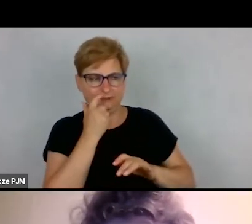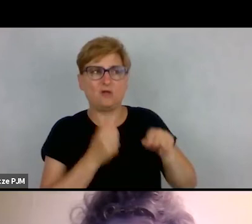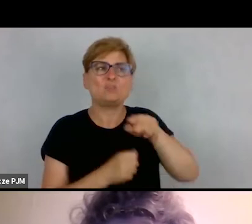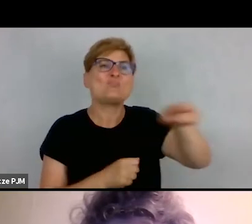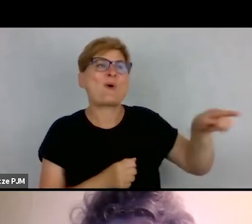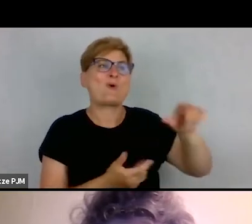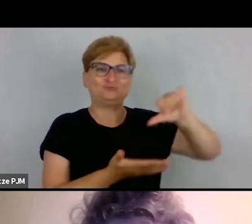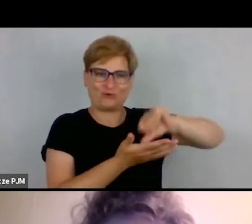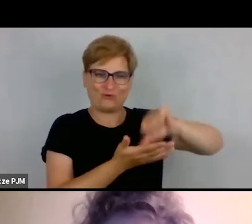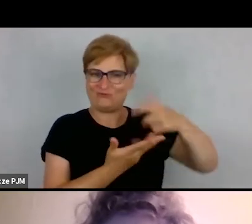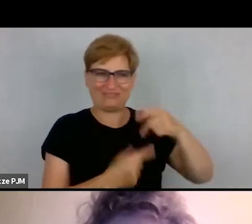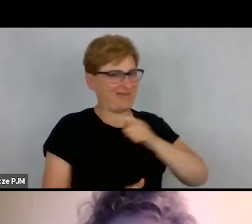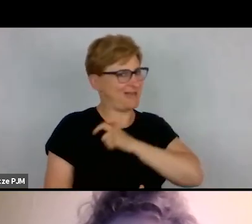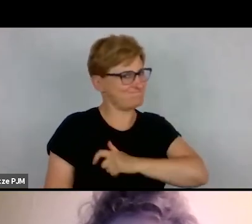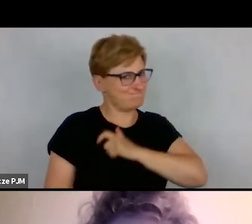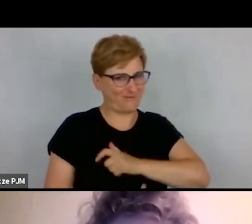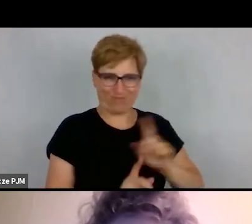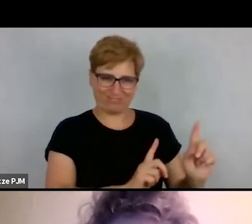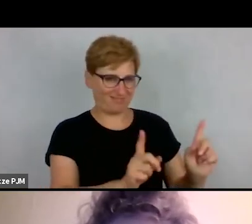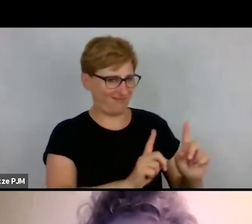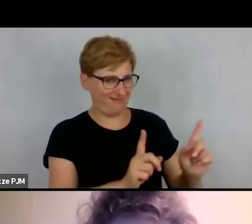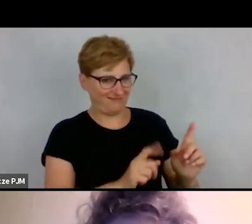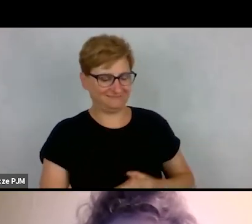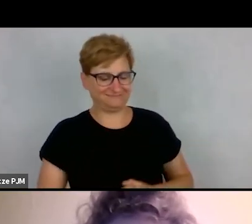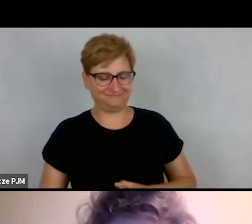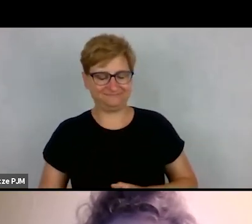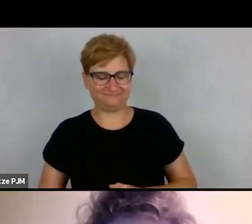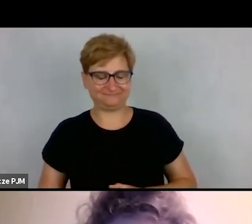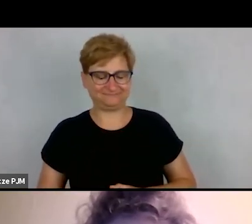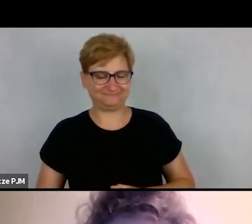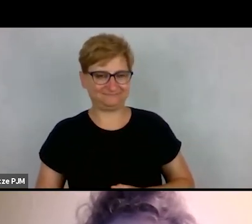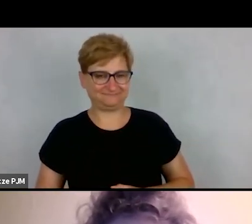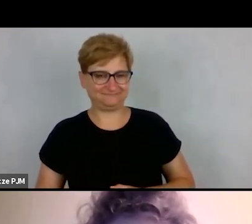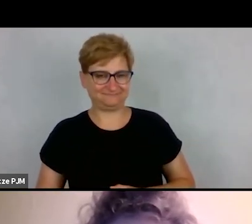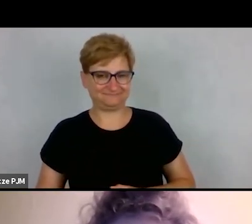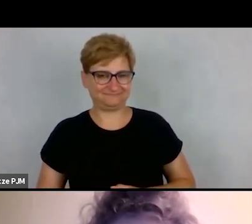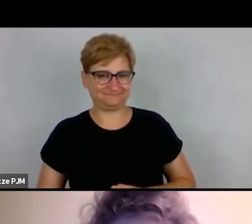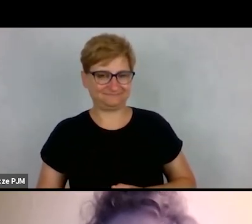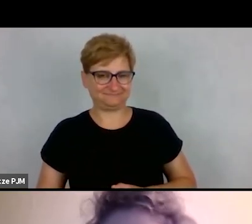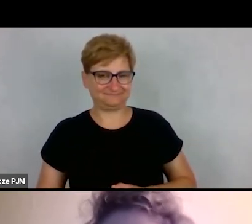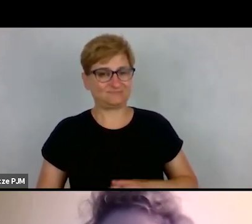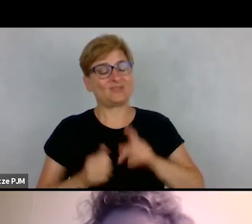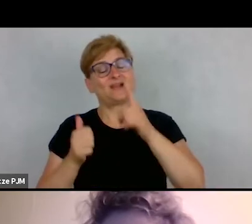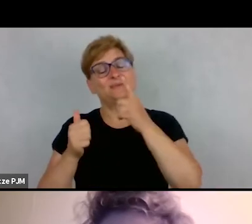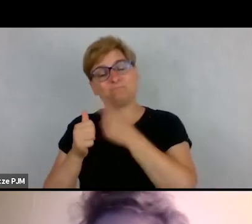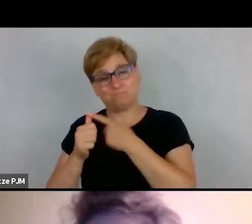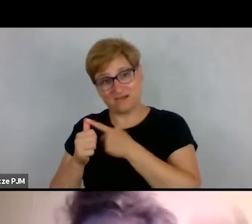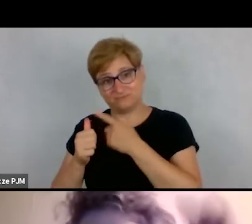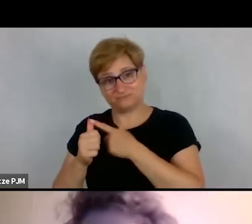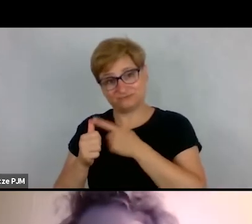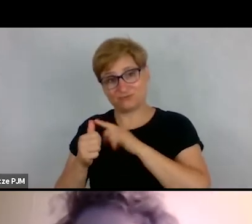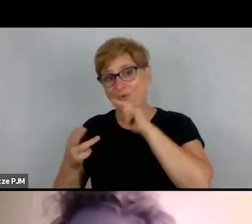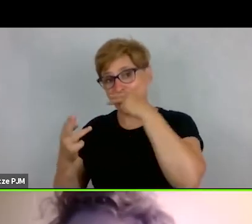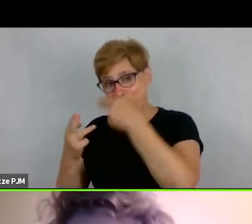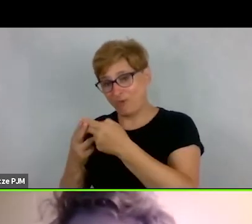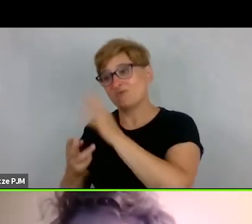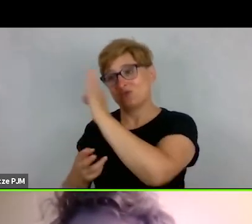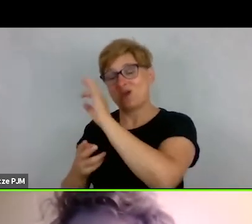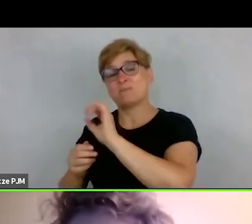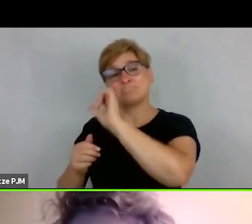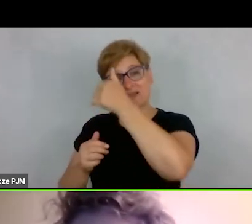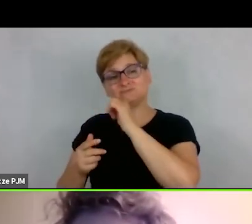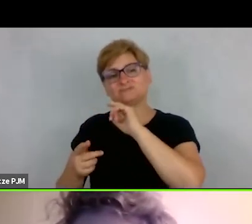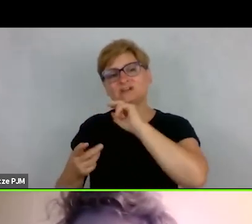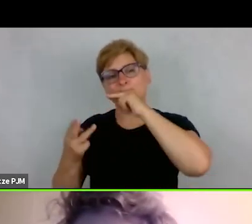and there's a first part to that question, right, which is, do you involve women in your team? And if so, what's the approach of the men towards the